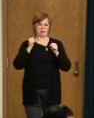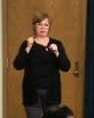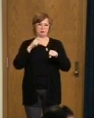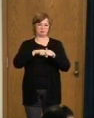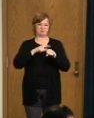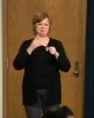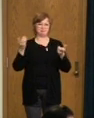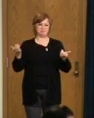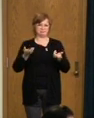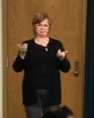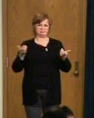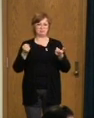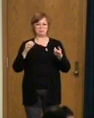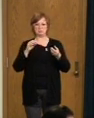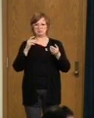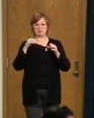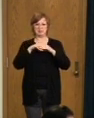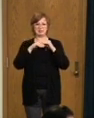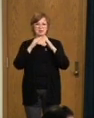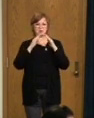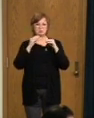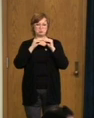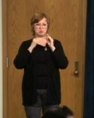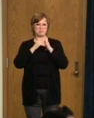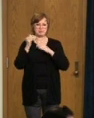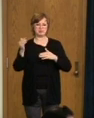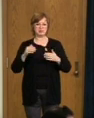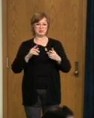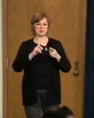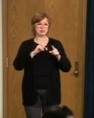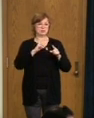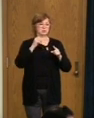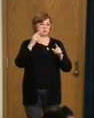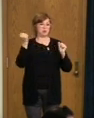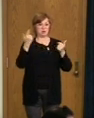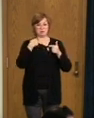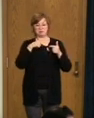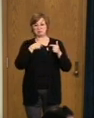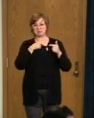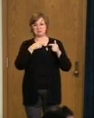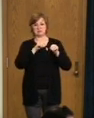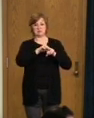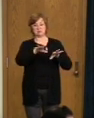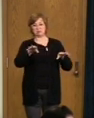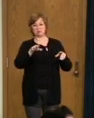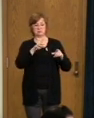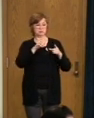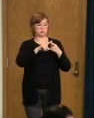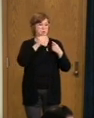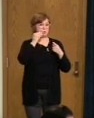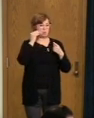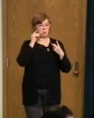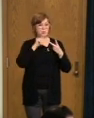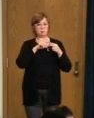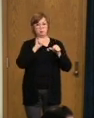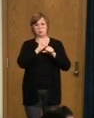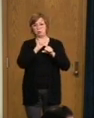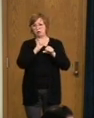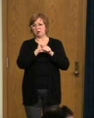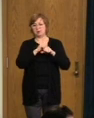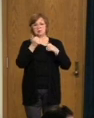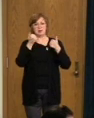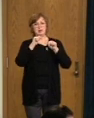why, what all of us do at home, at work, has an impact. And I think it's those little things. If you look at our case numbers